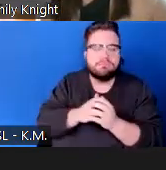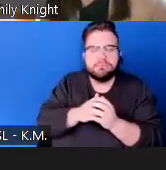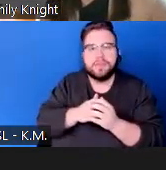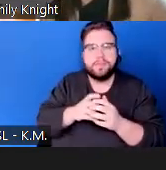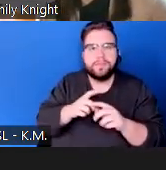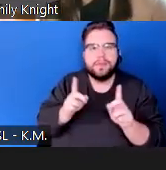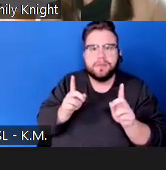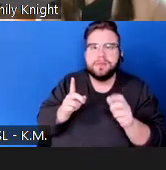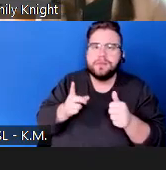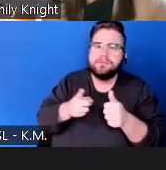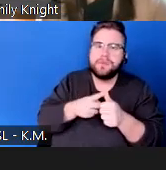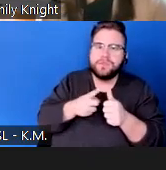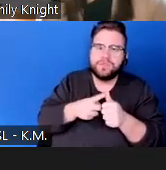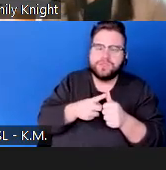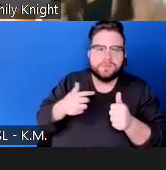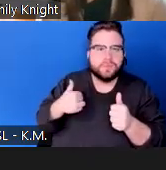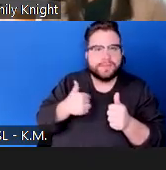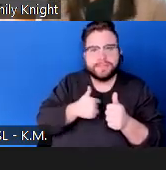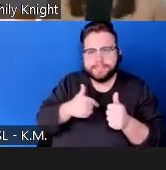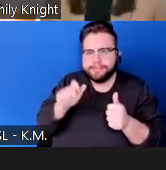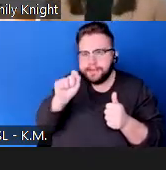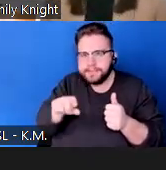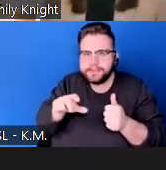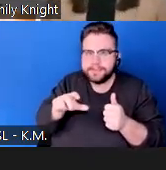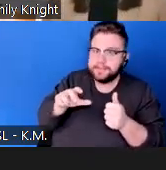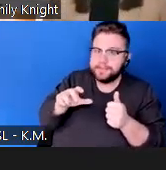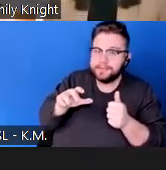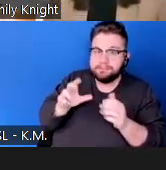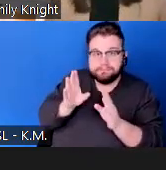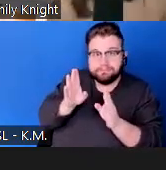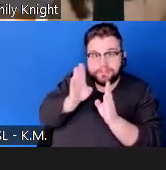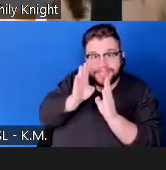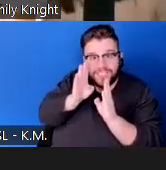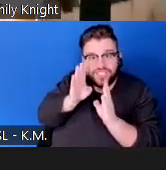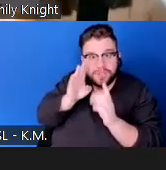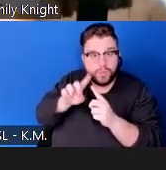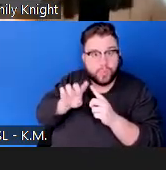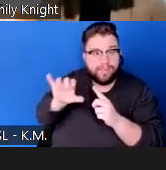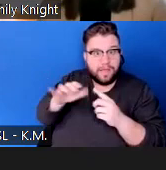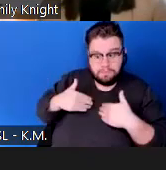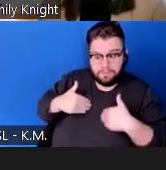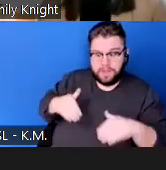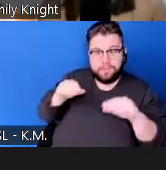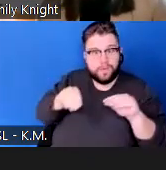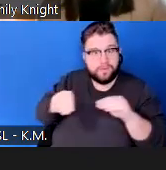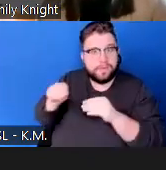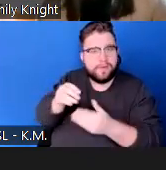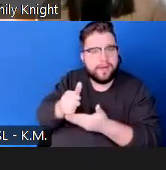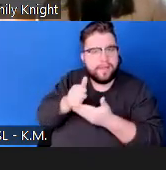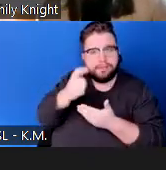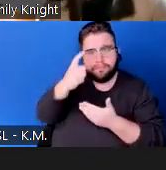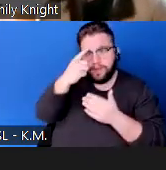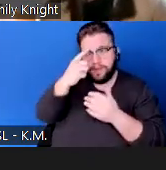whether paying special attention to the body movements makes the brain better at processing them. And to answer